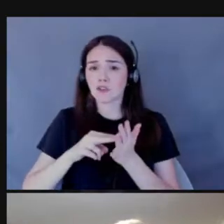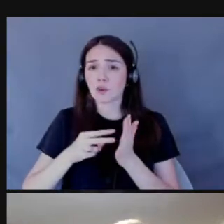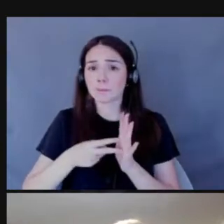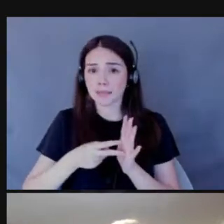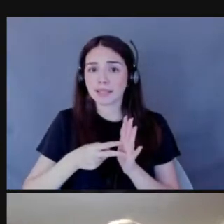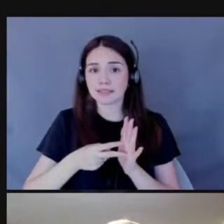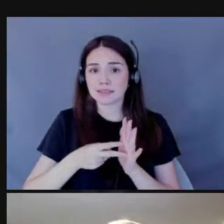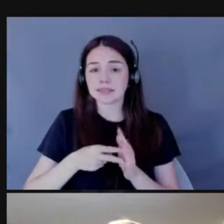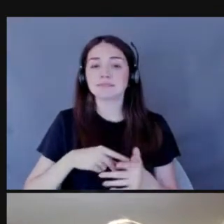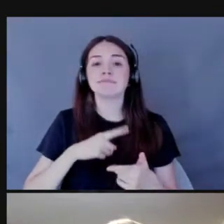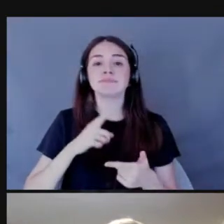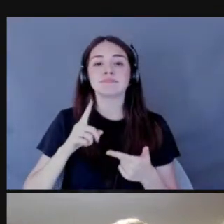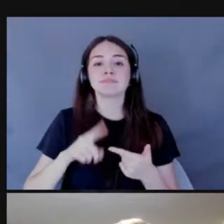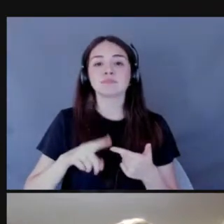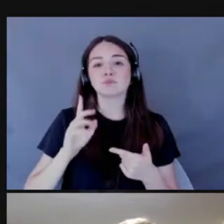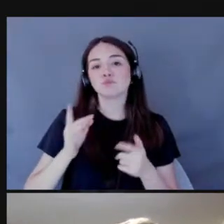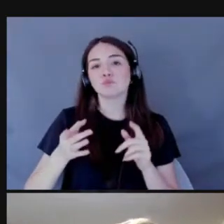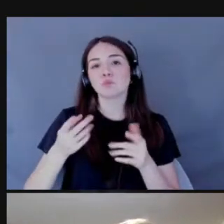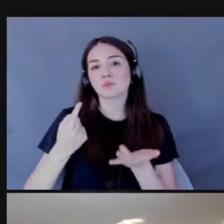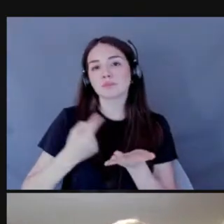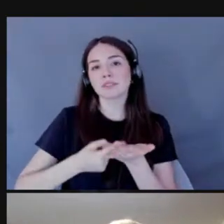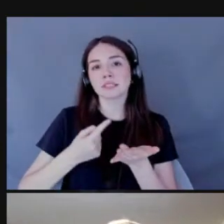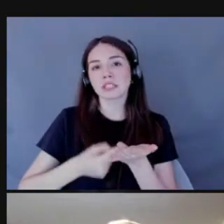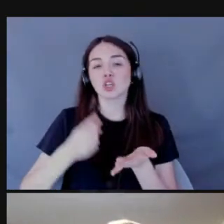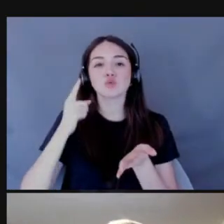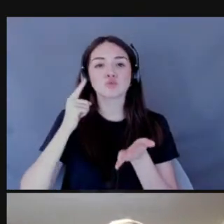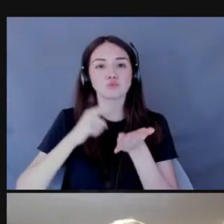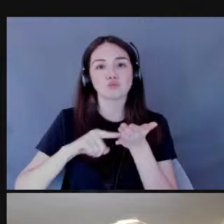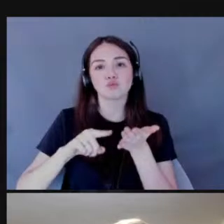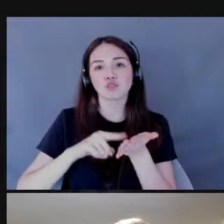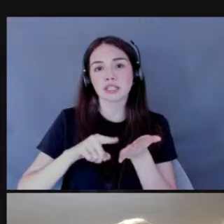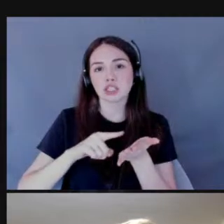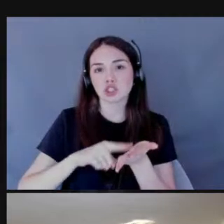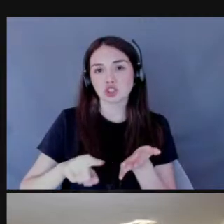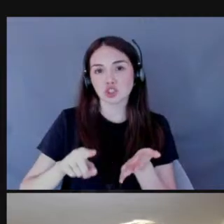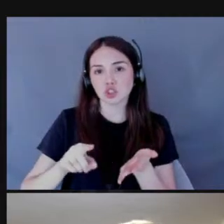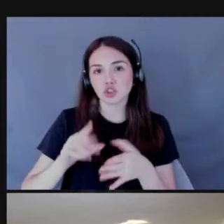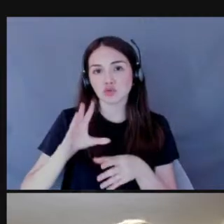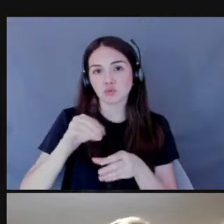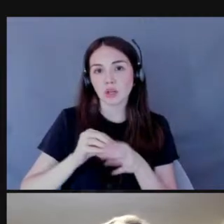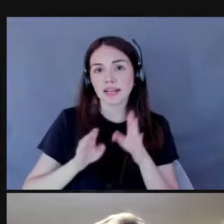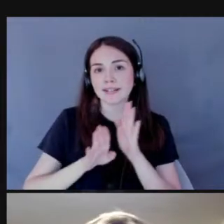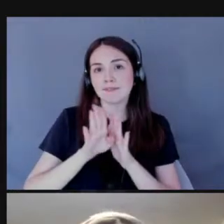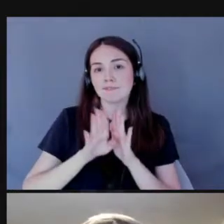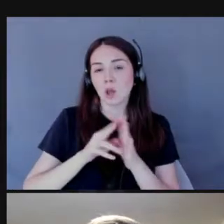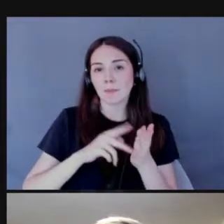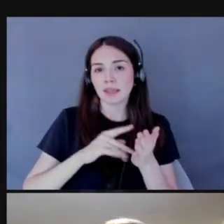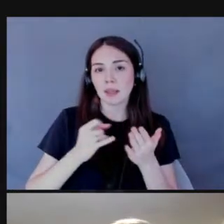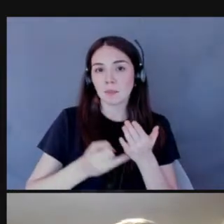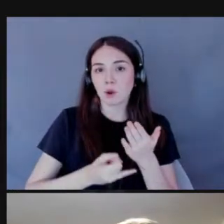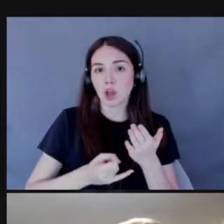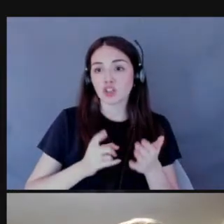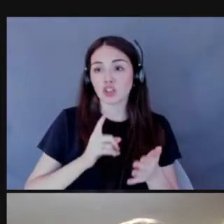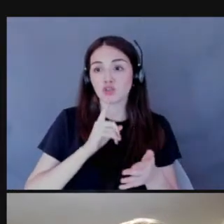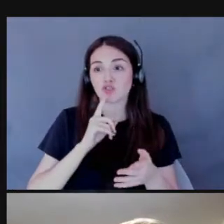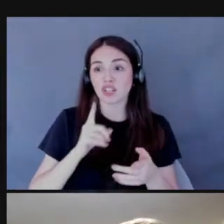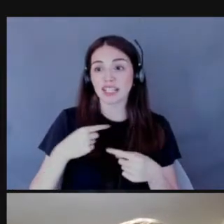the research that went into developing this project, which is kind of 20 years in the making.